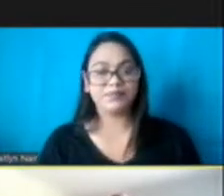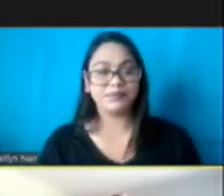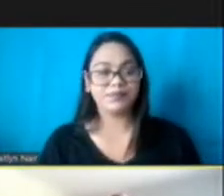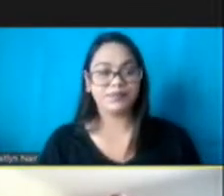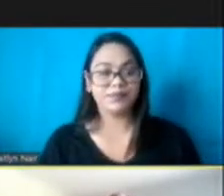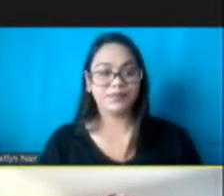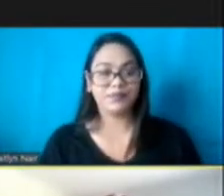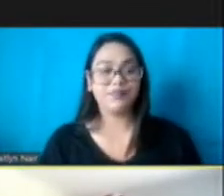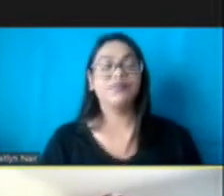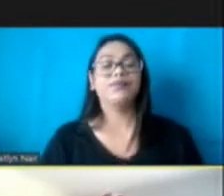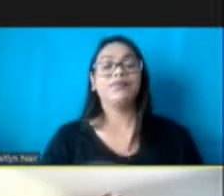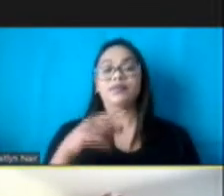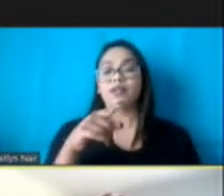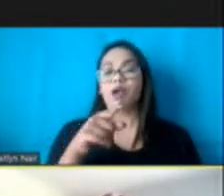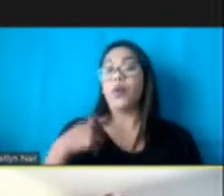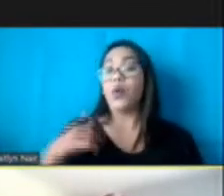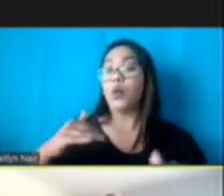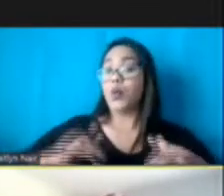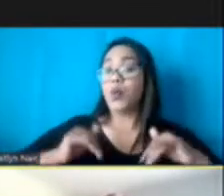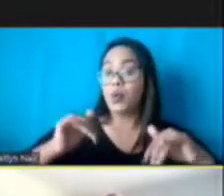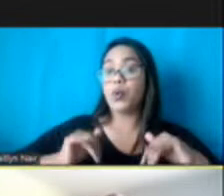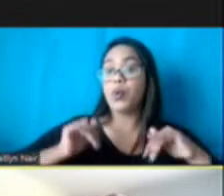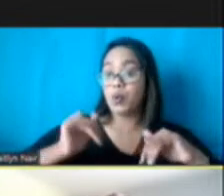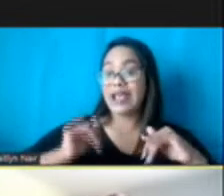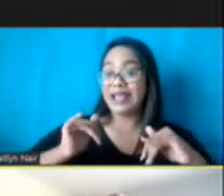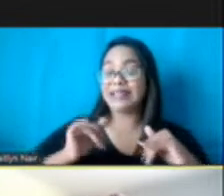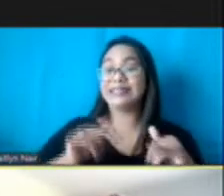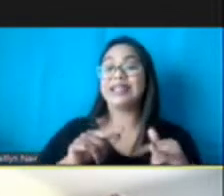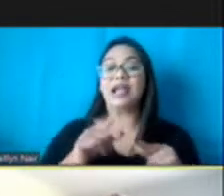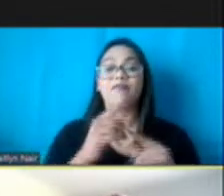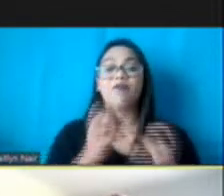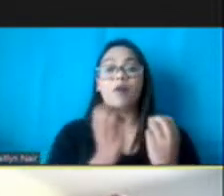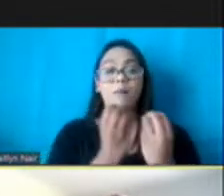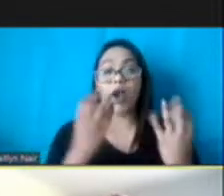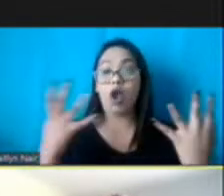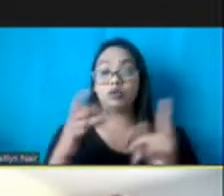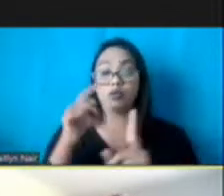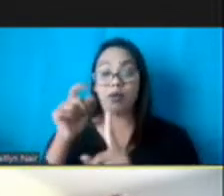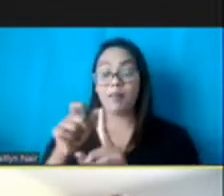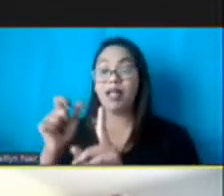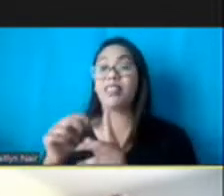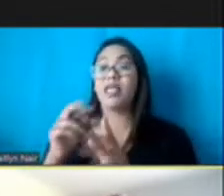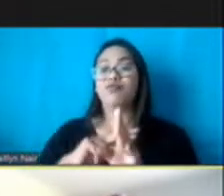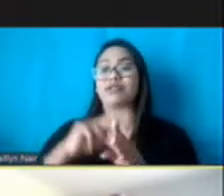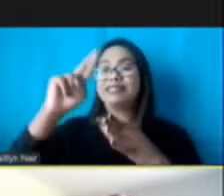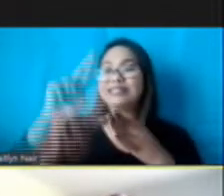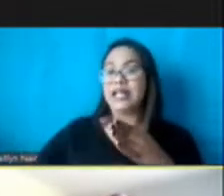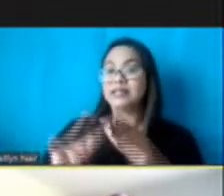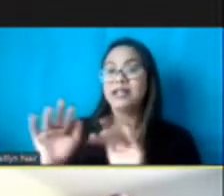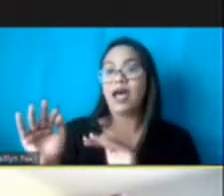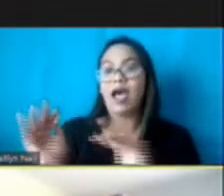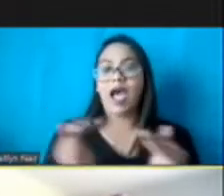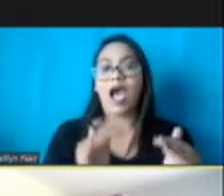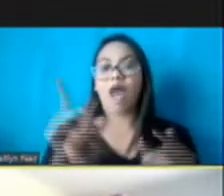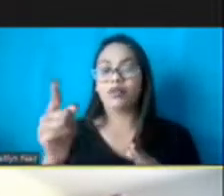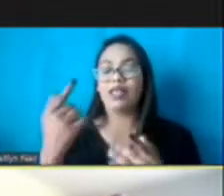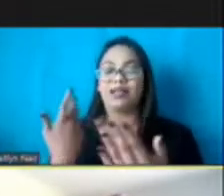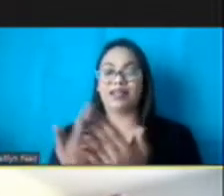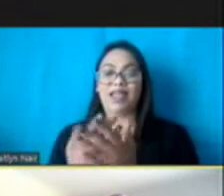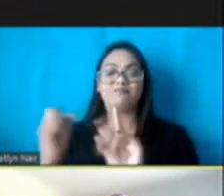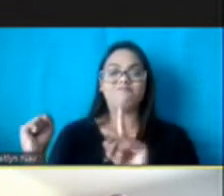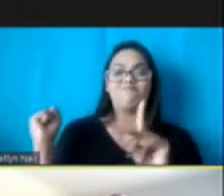for some results, some additional results on vaccine effectiveness and how this might manifold in terms